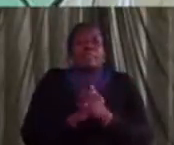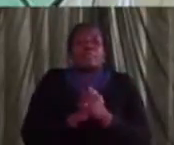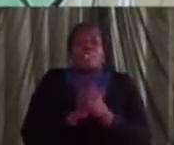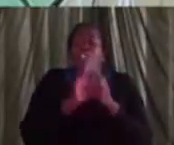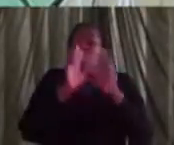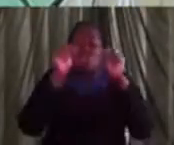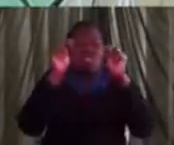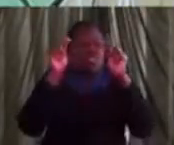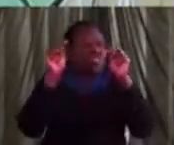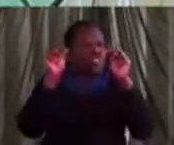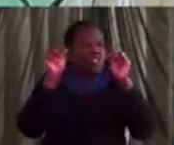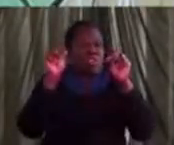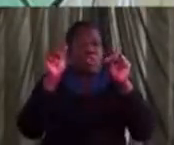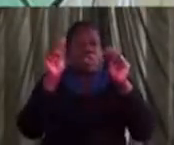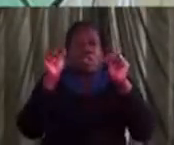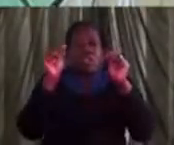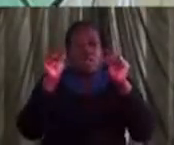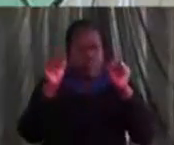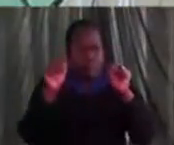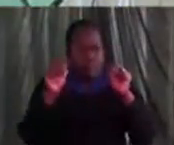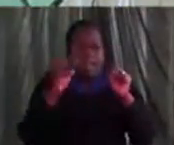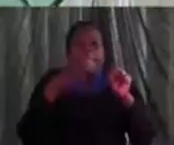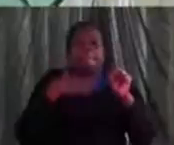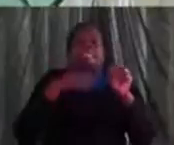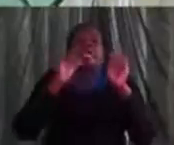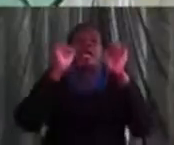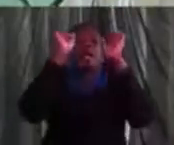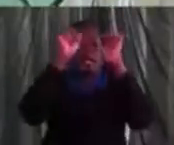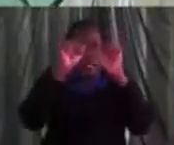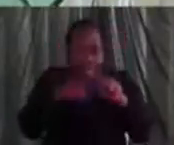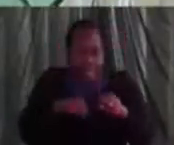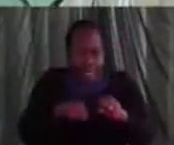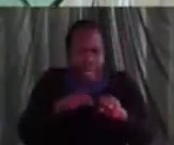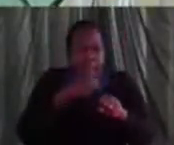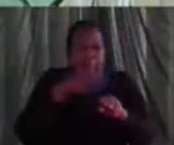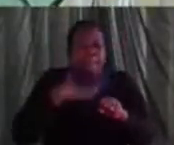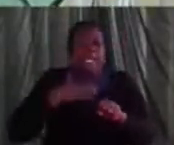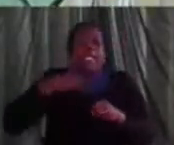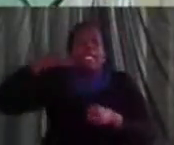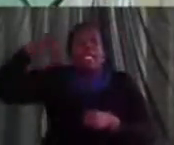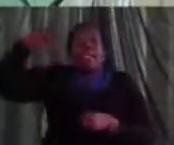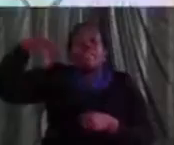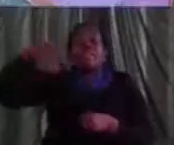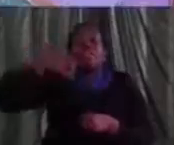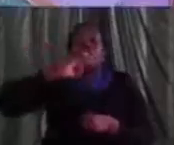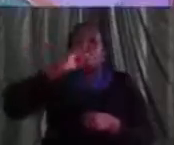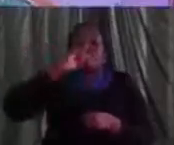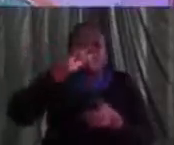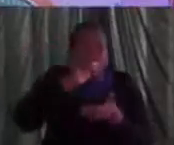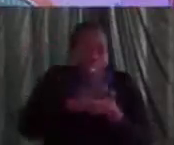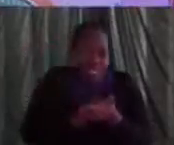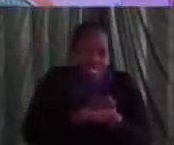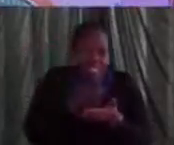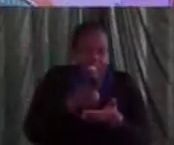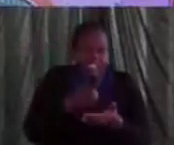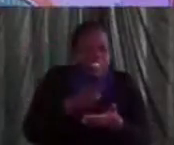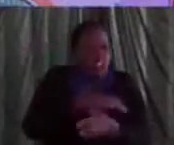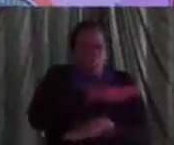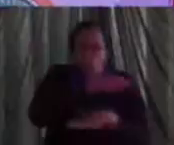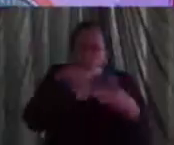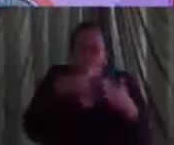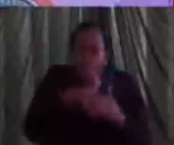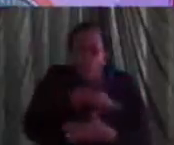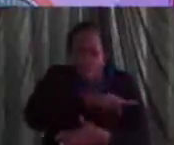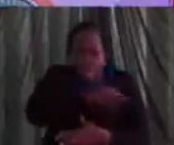No. Okay, I agree with it. Only my clarification is that this thing is all round. You